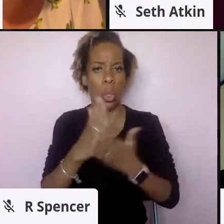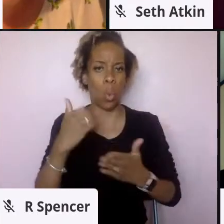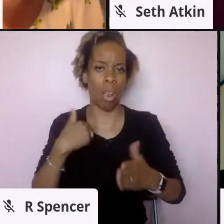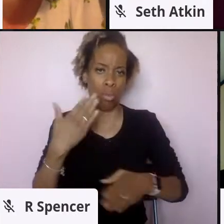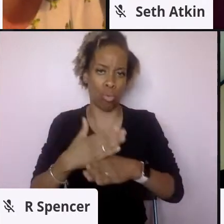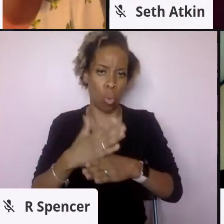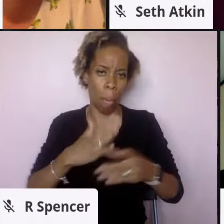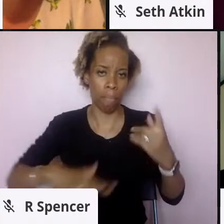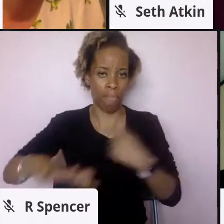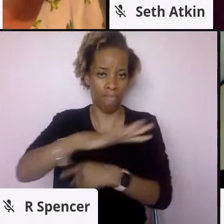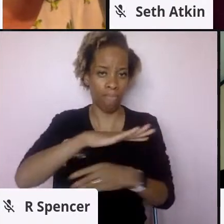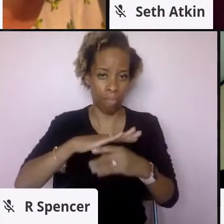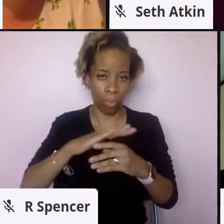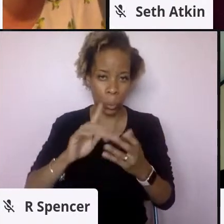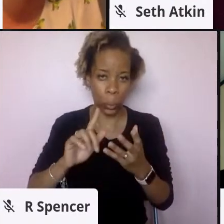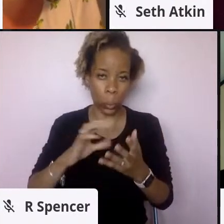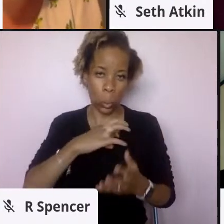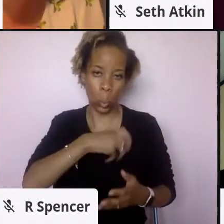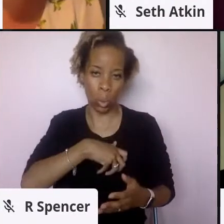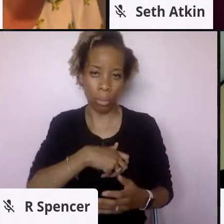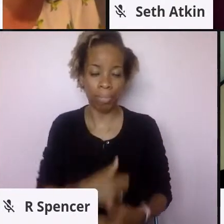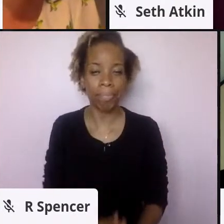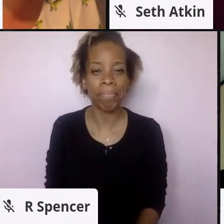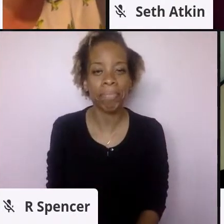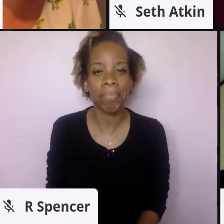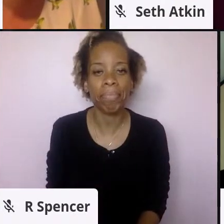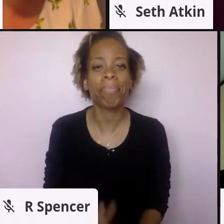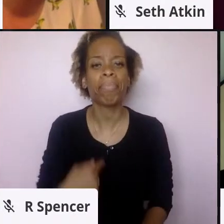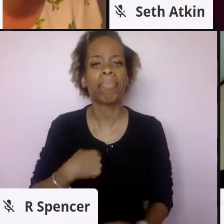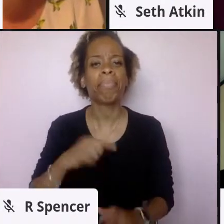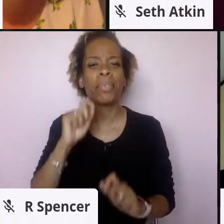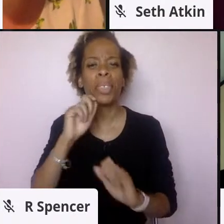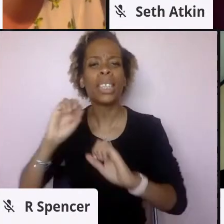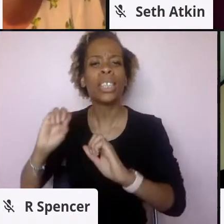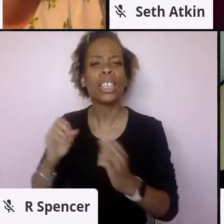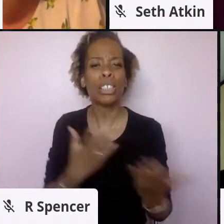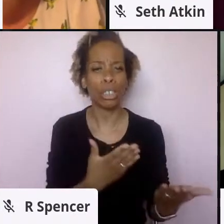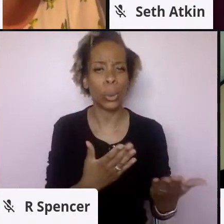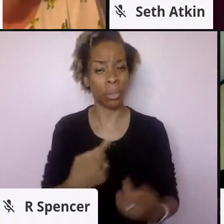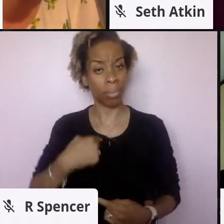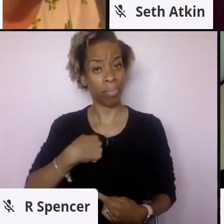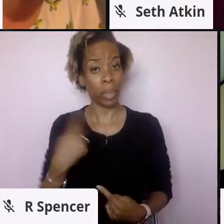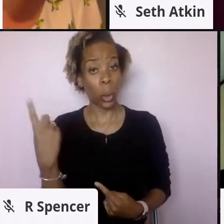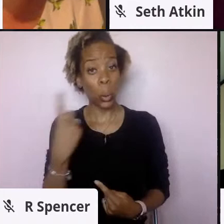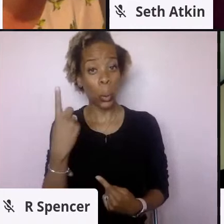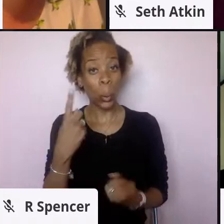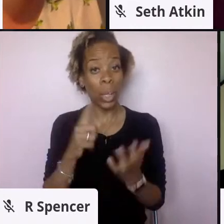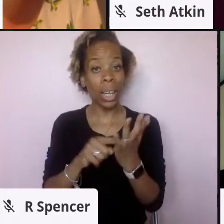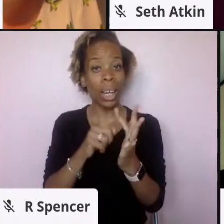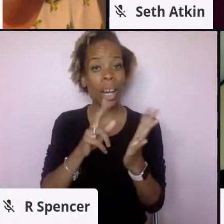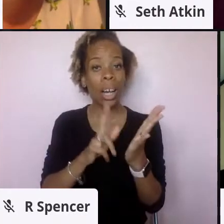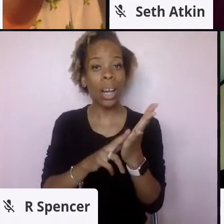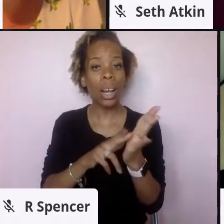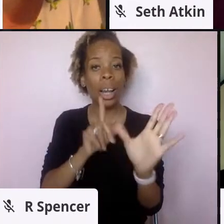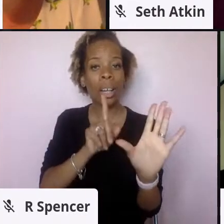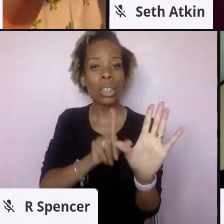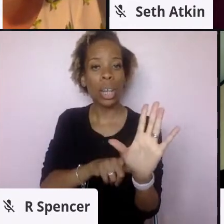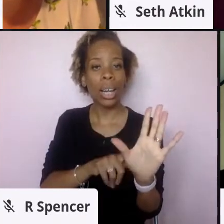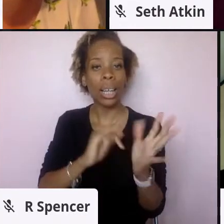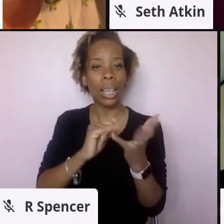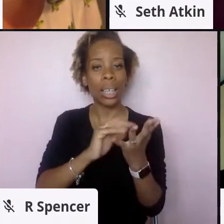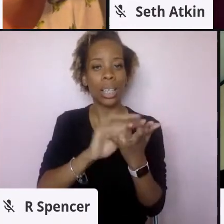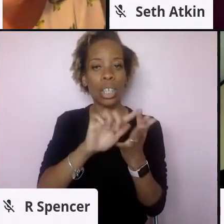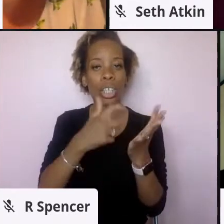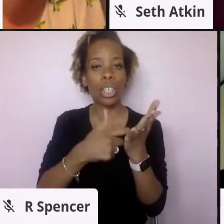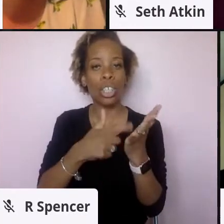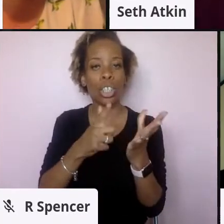Union. So I'll just kick off with some introductions. Firstly, my name is Jenny Sherrard. I am the Head of Equality here at the University and